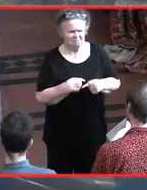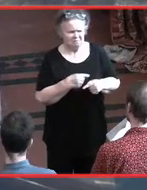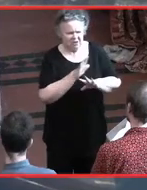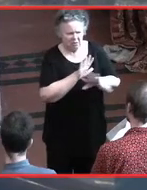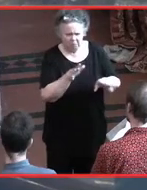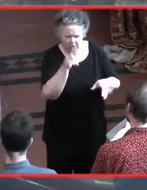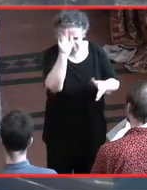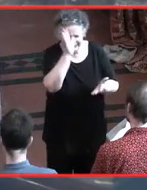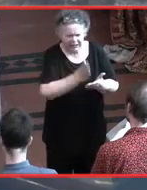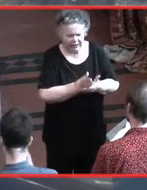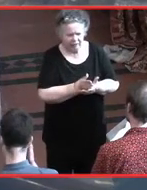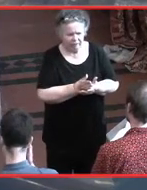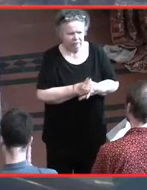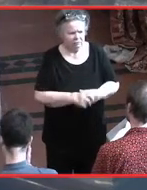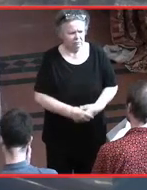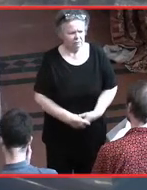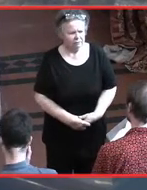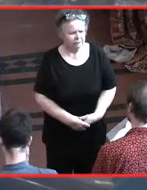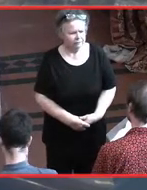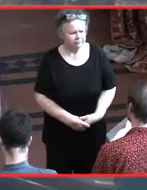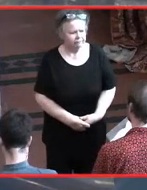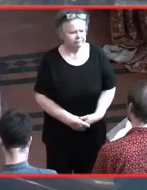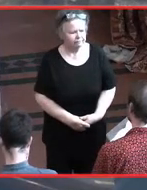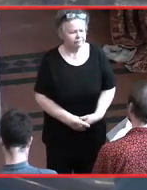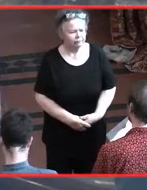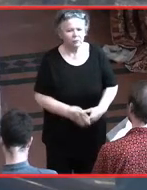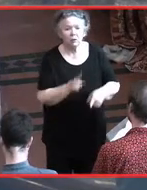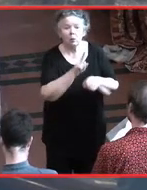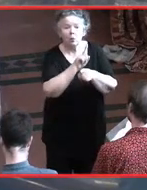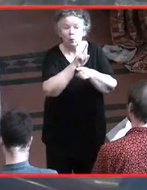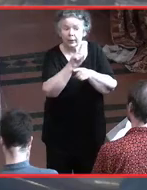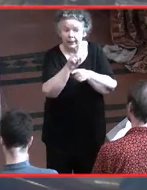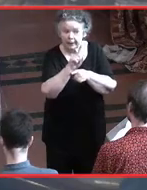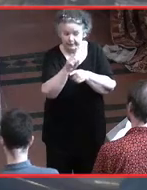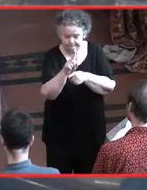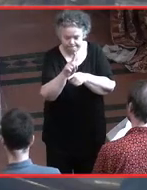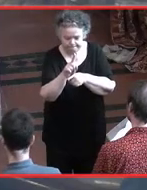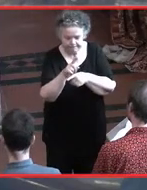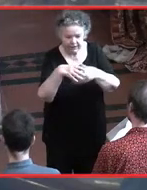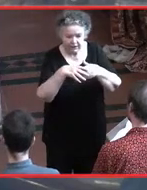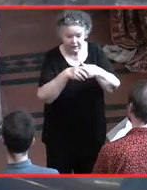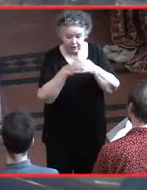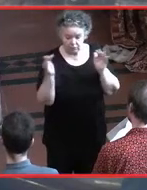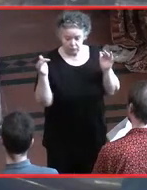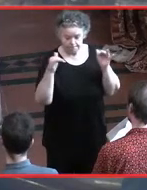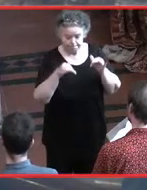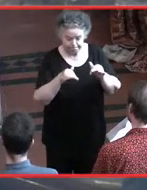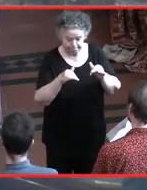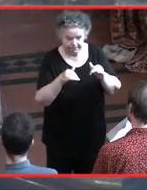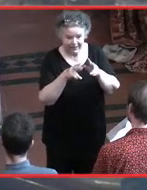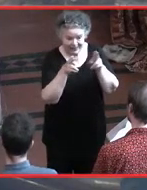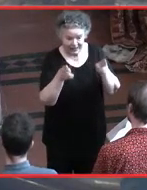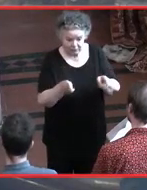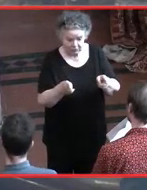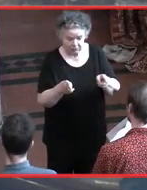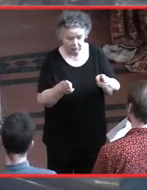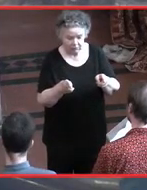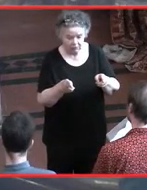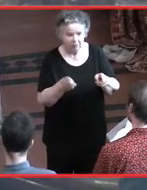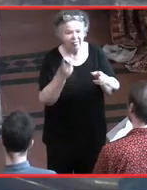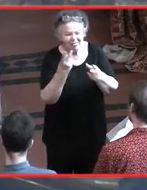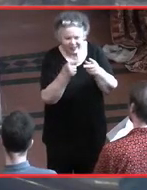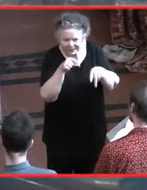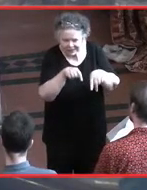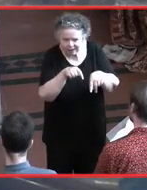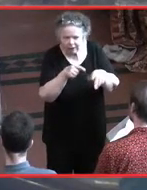side, I will not believe." A week later, his disciples were again in the house and Thomas was with